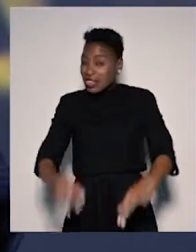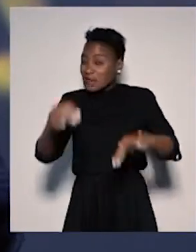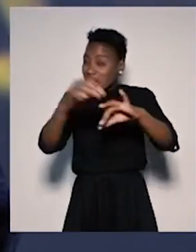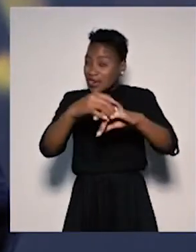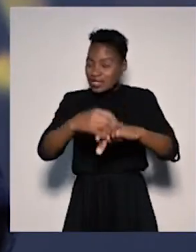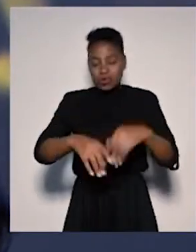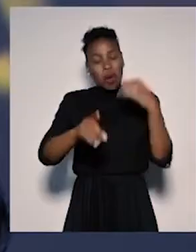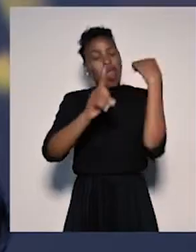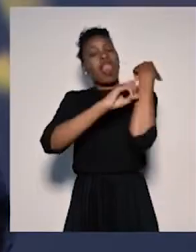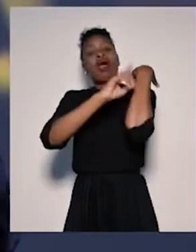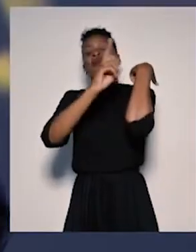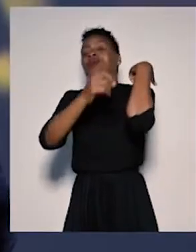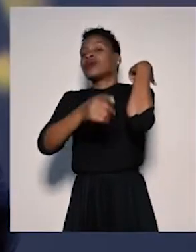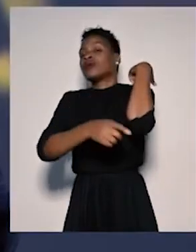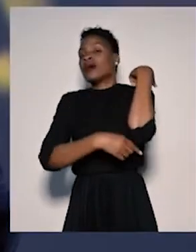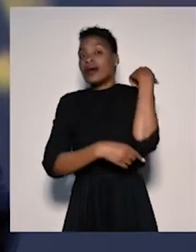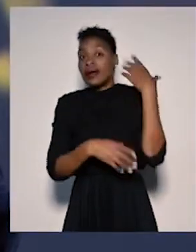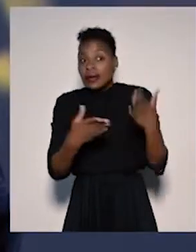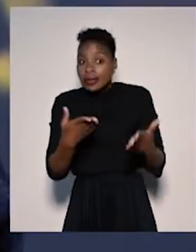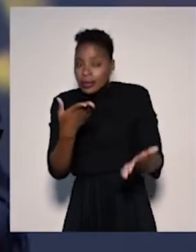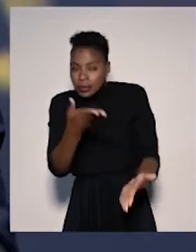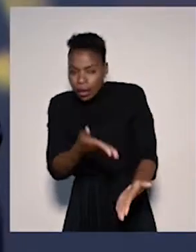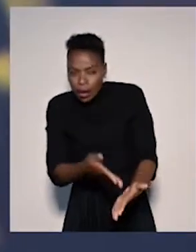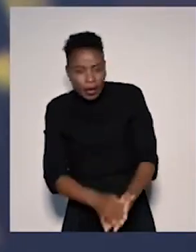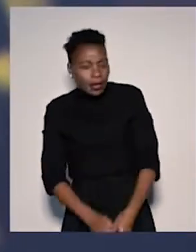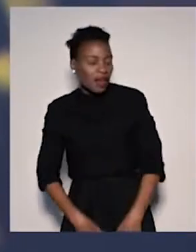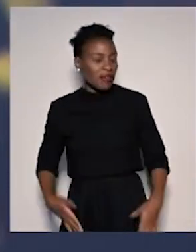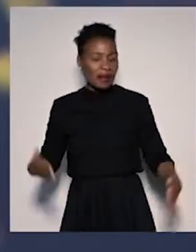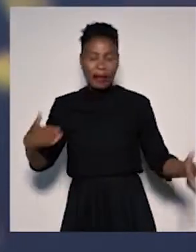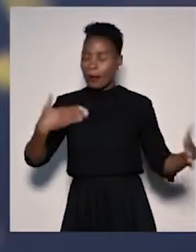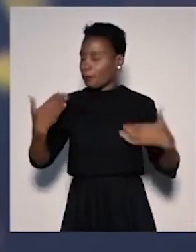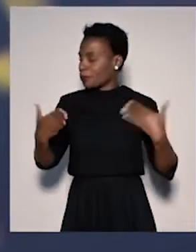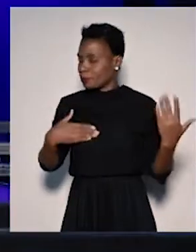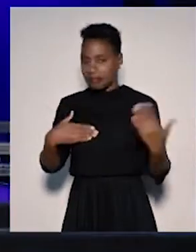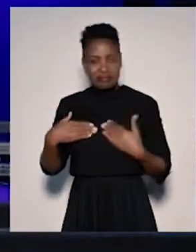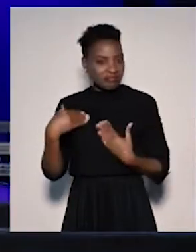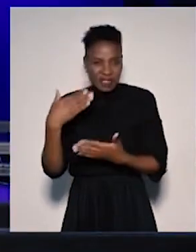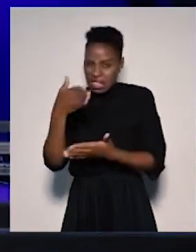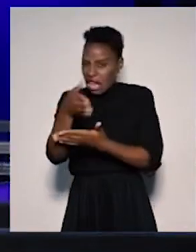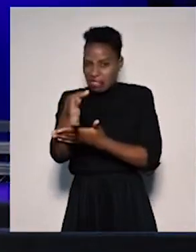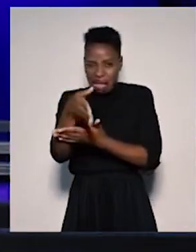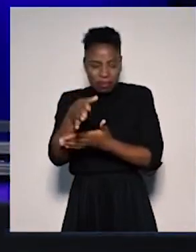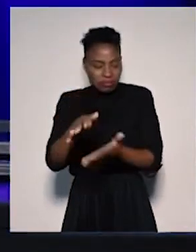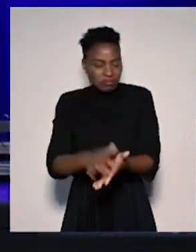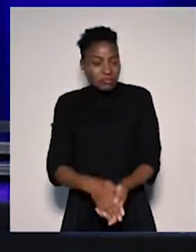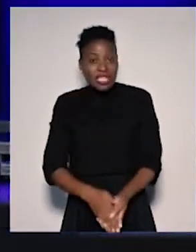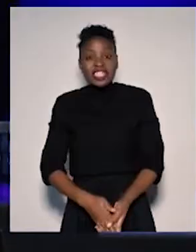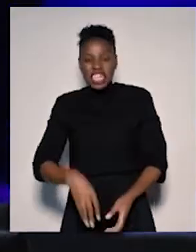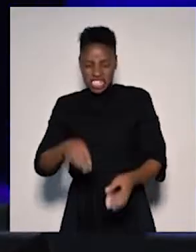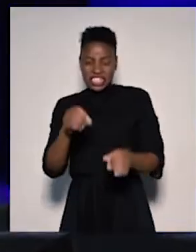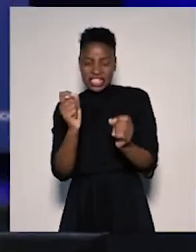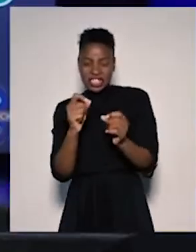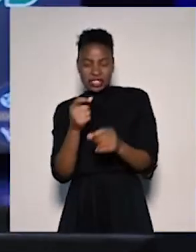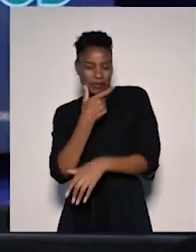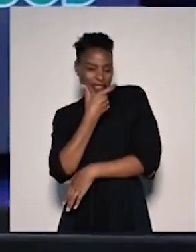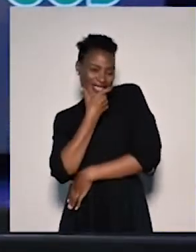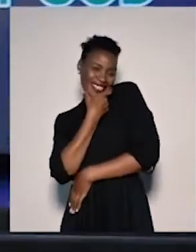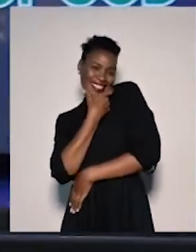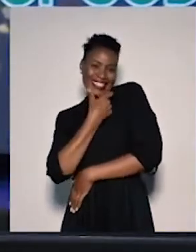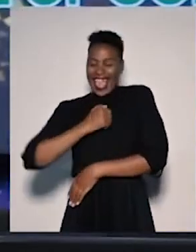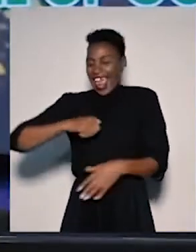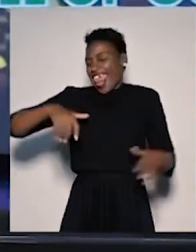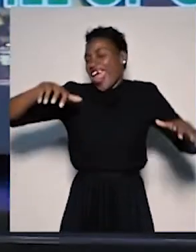Or even if they are there, you can see it's a facade. These people are not happy. They have to do it for the camera and smile and hug each other for